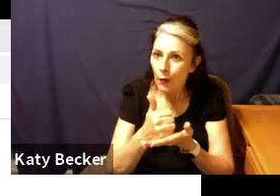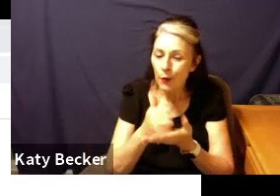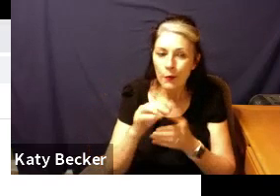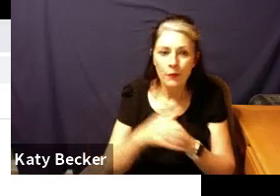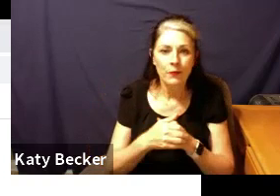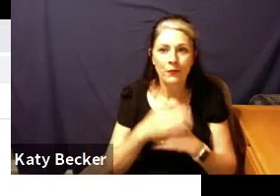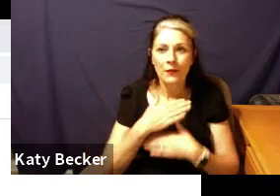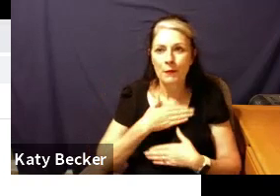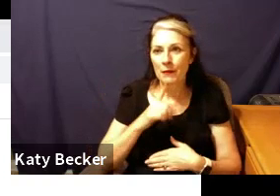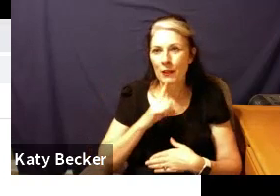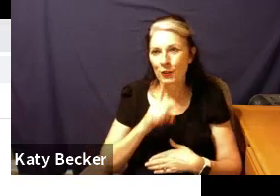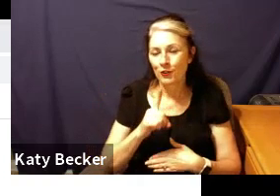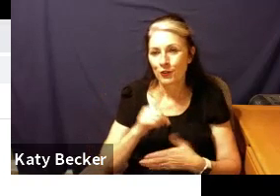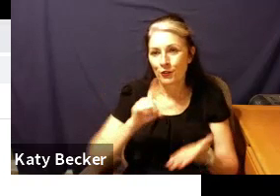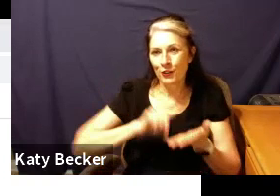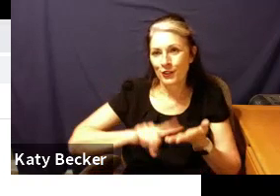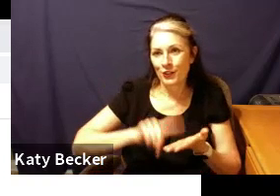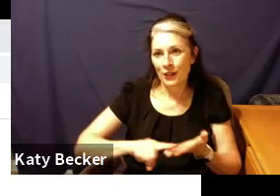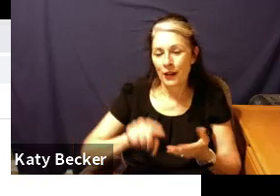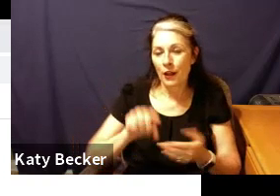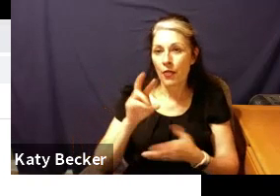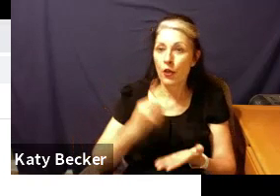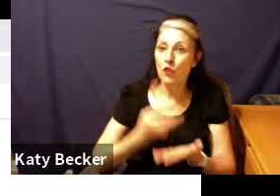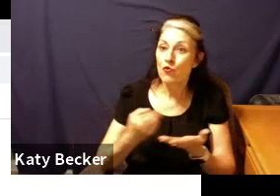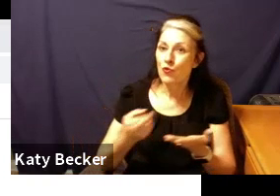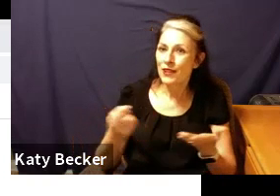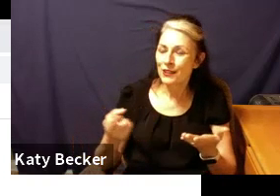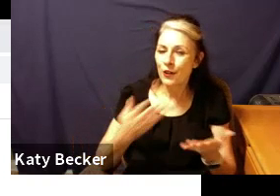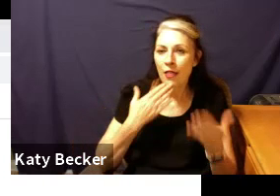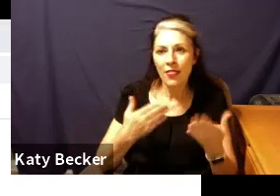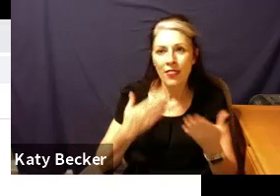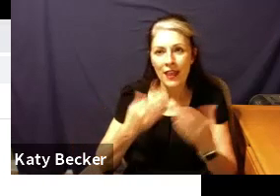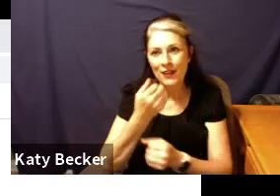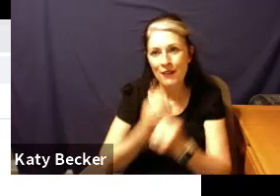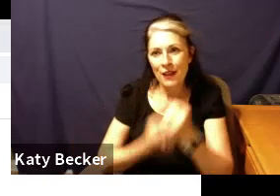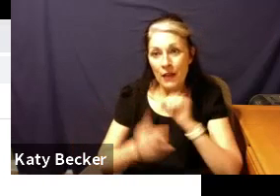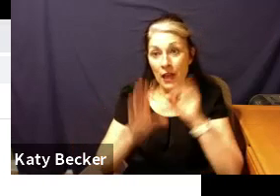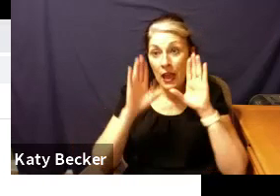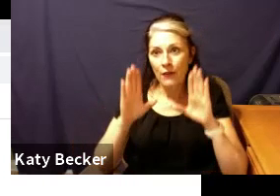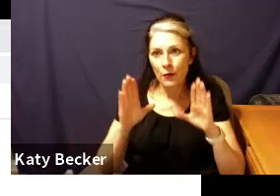And please make sure to check out those resources. Thank you, everyone, and have a great evening.